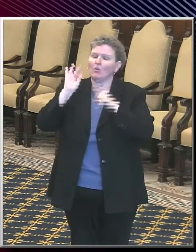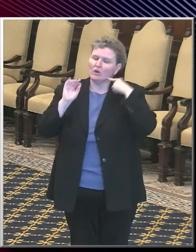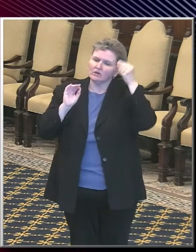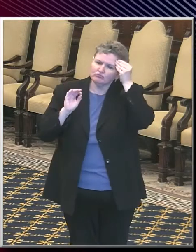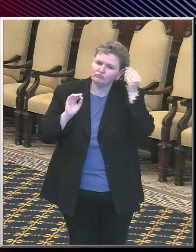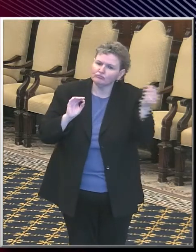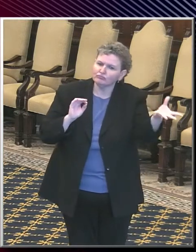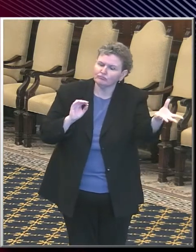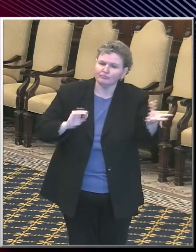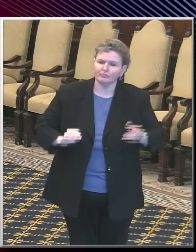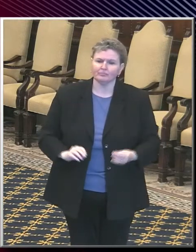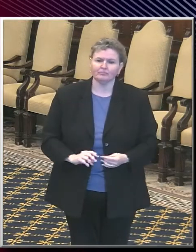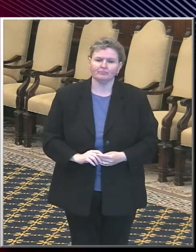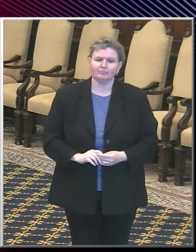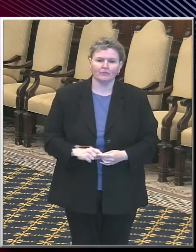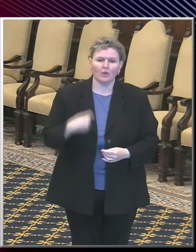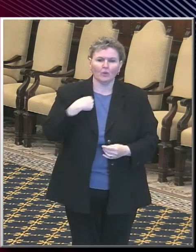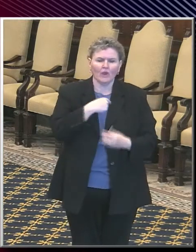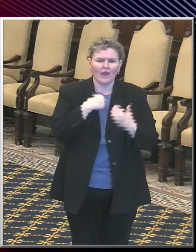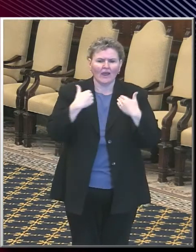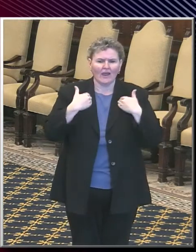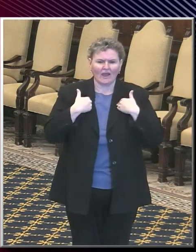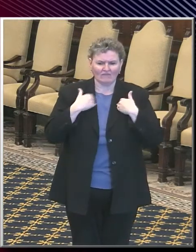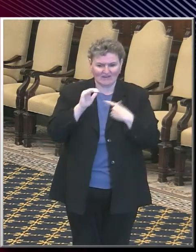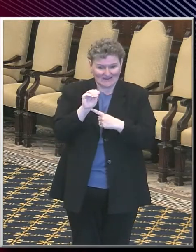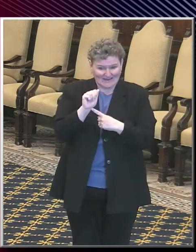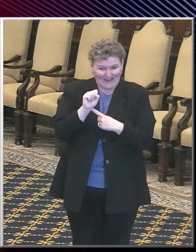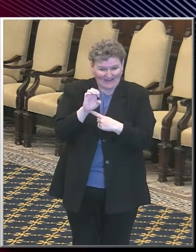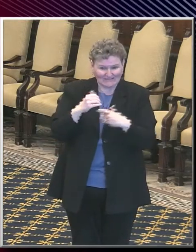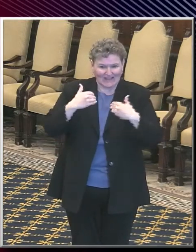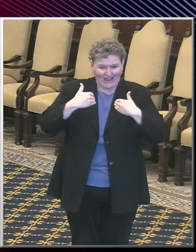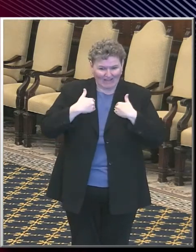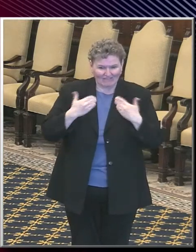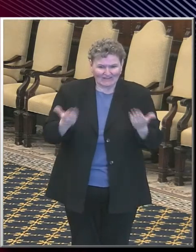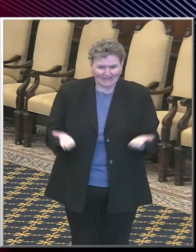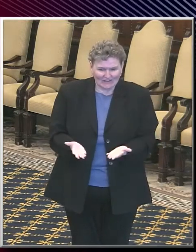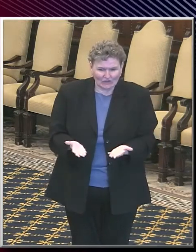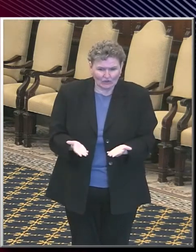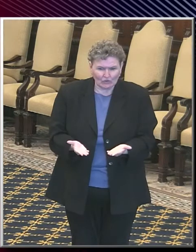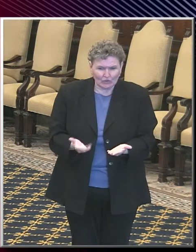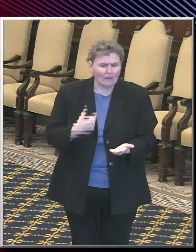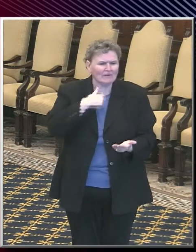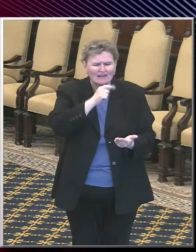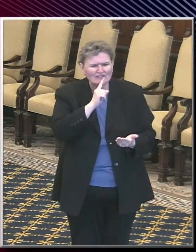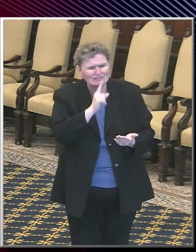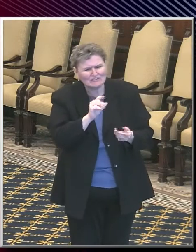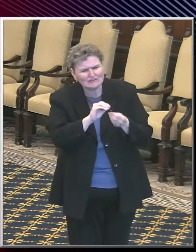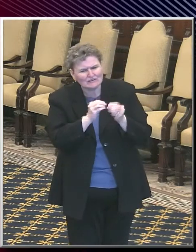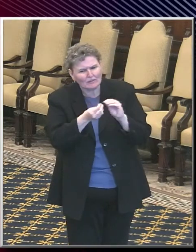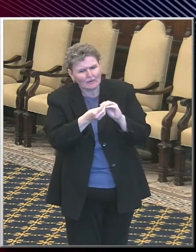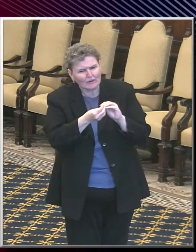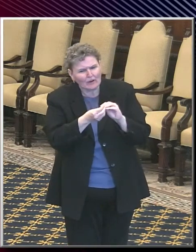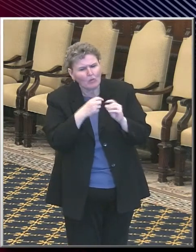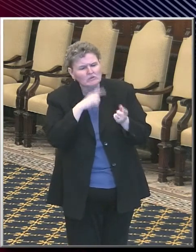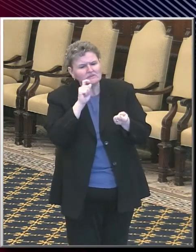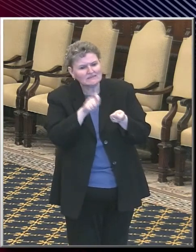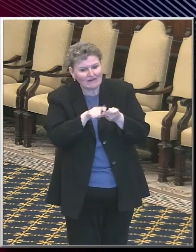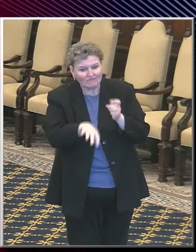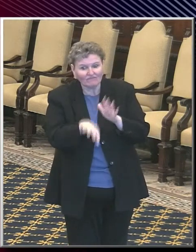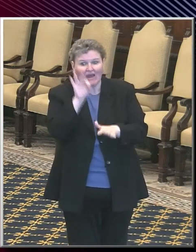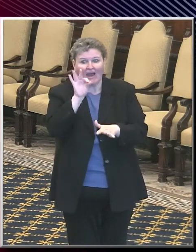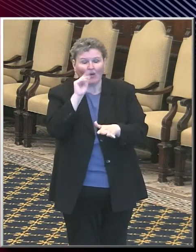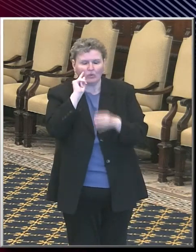contacted, especially those that are homeless and have no cell phone, to be told that they've been exposed? I don't have those numbers for you. We'll get the